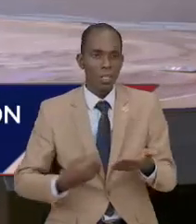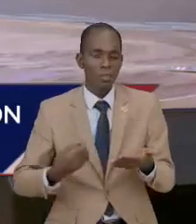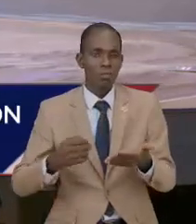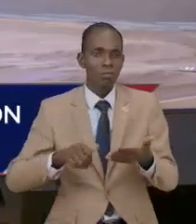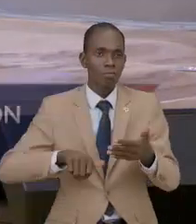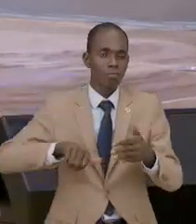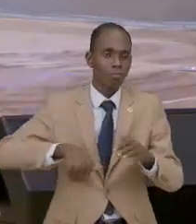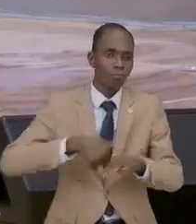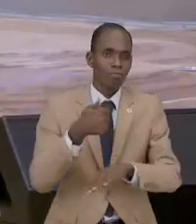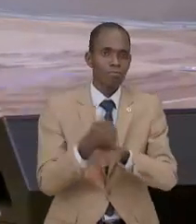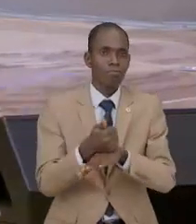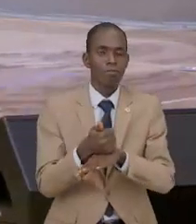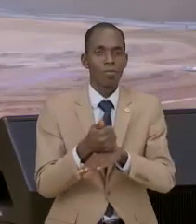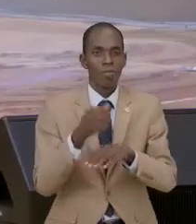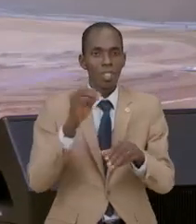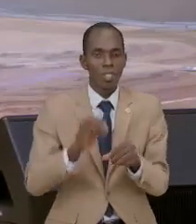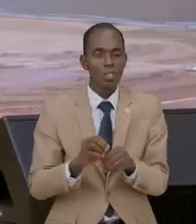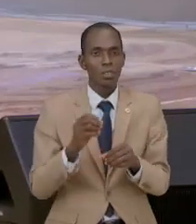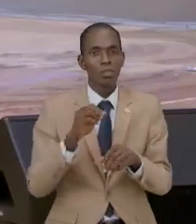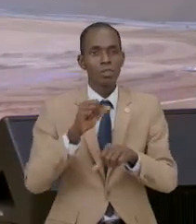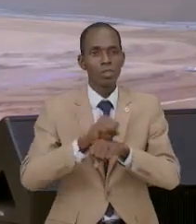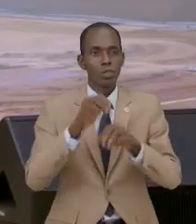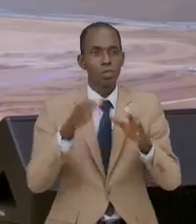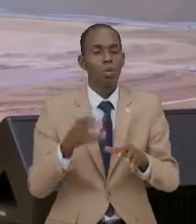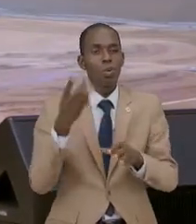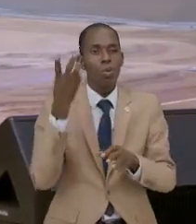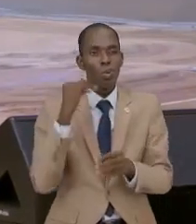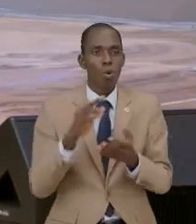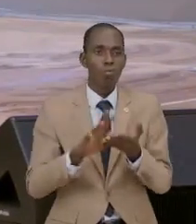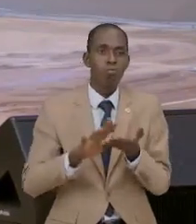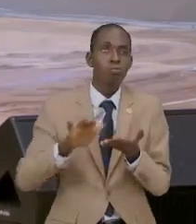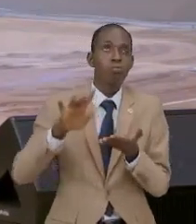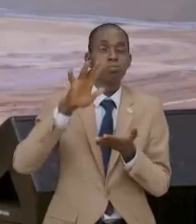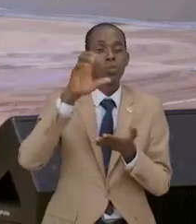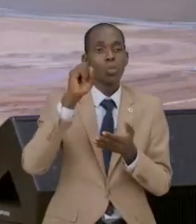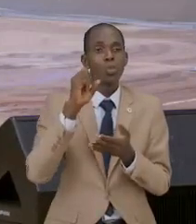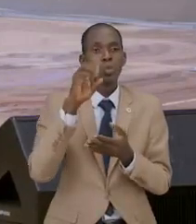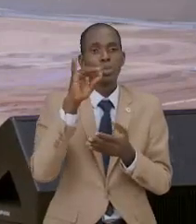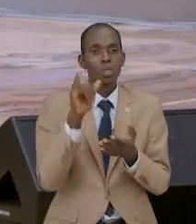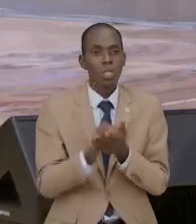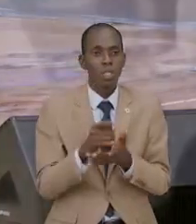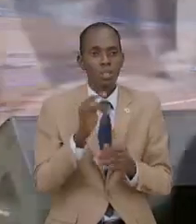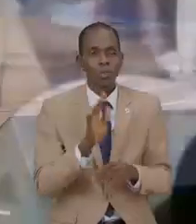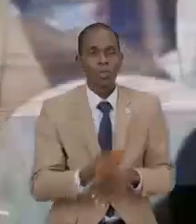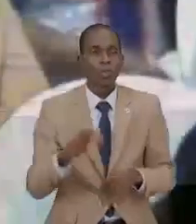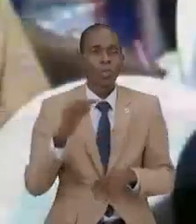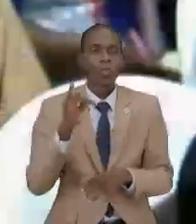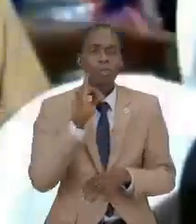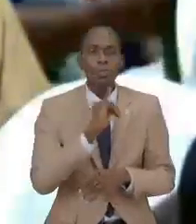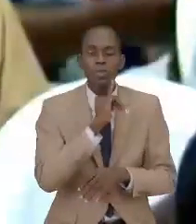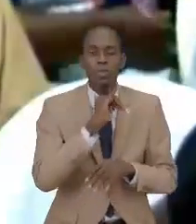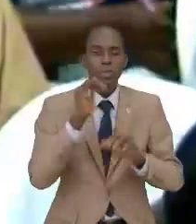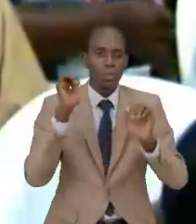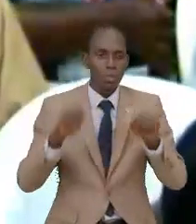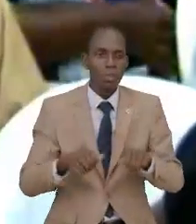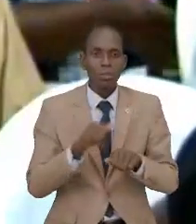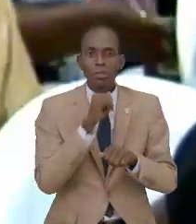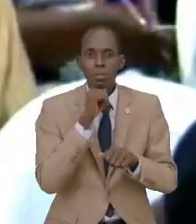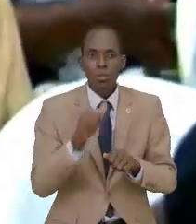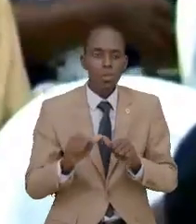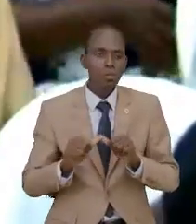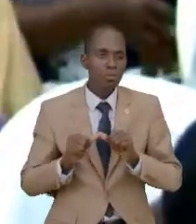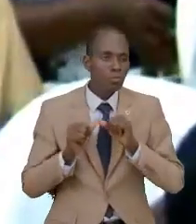engraved in stones, was glorious, so that the children of Israel could not